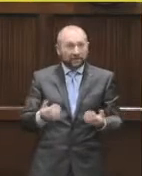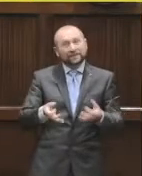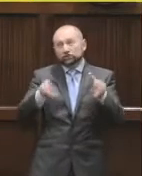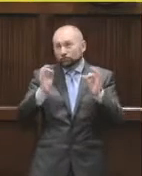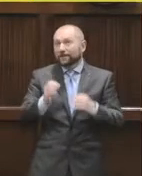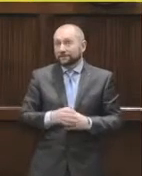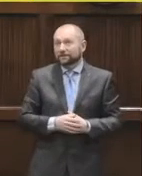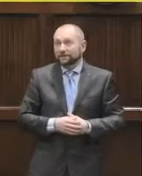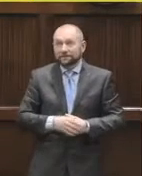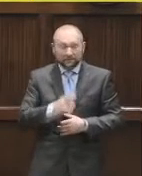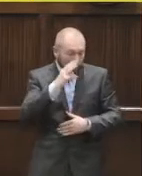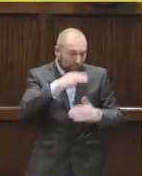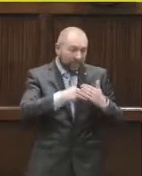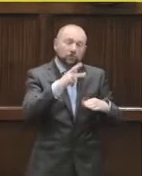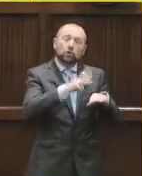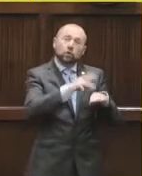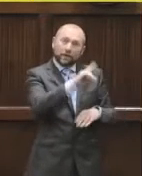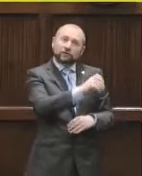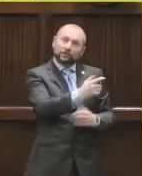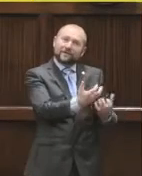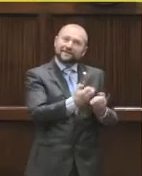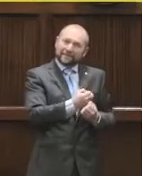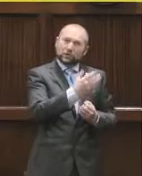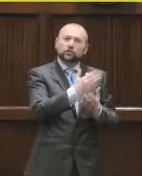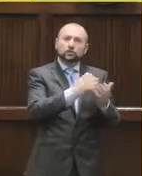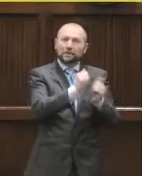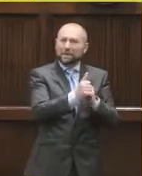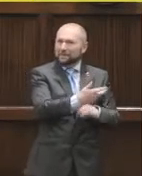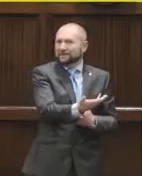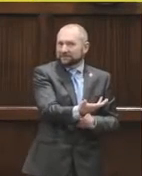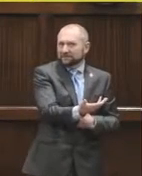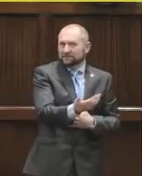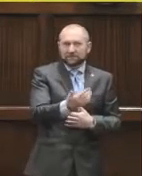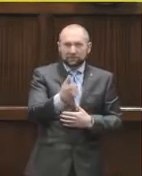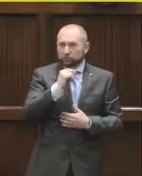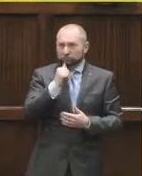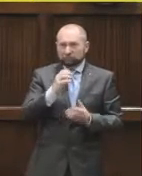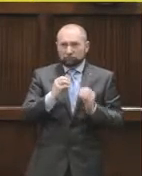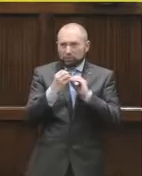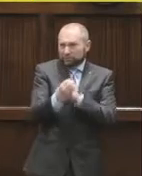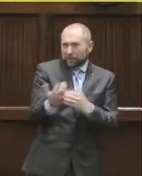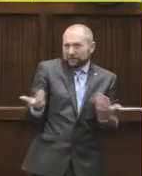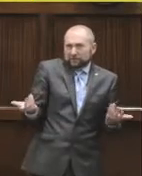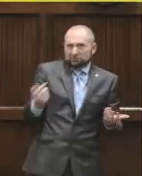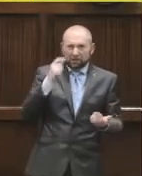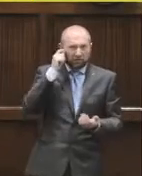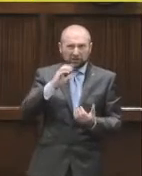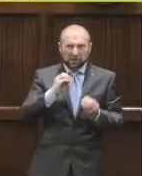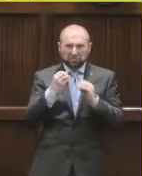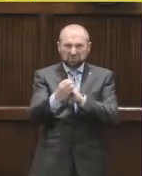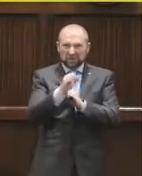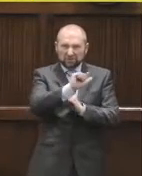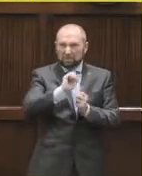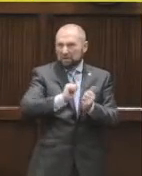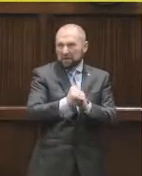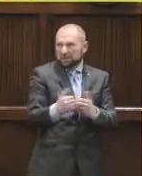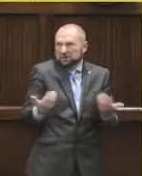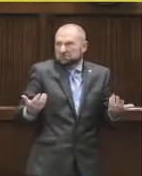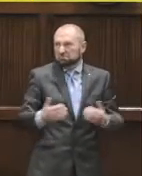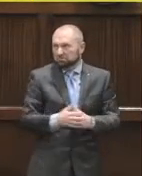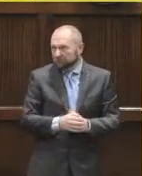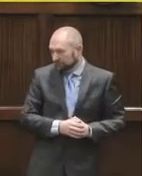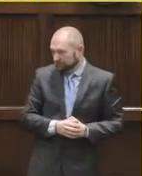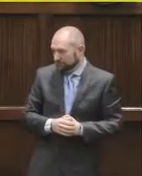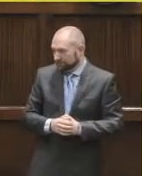well done on accepting it. I know you have amendments put in, and I don't think there's much objection to any of the amendments you have put in, because I think it actually makes